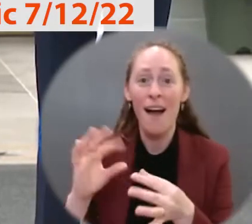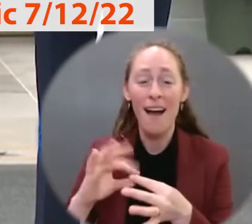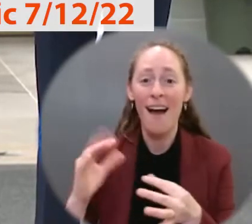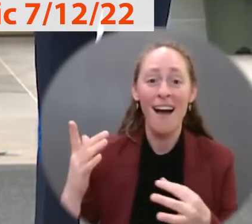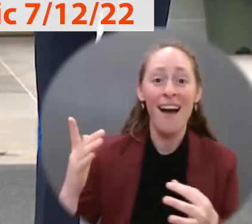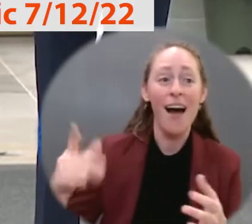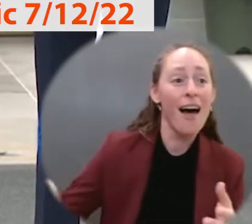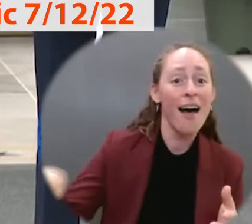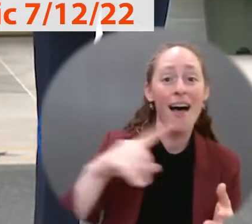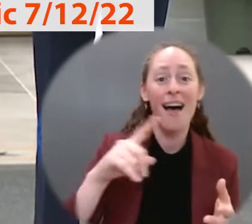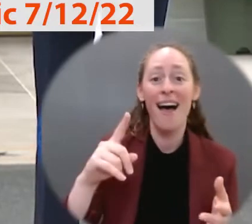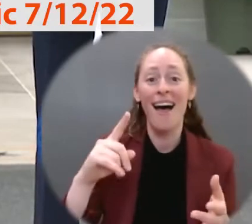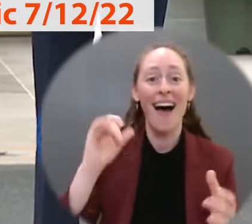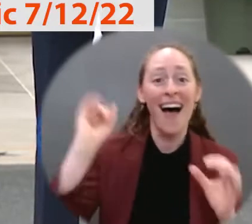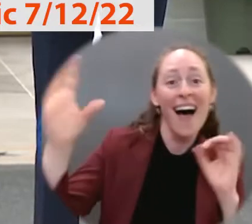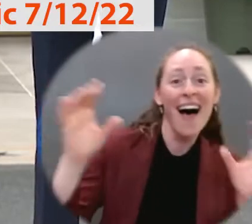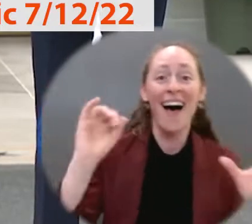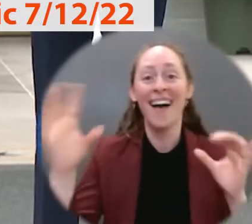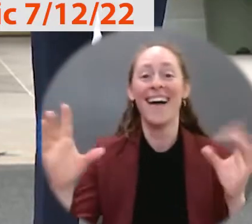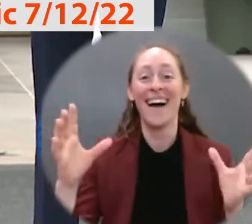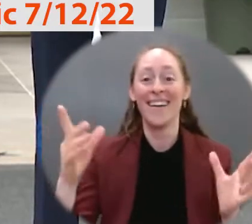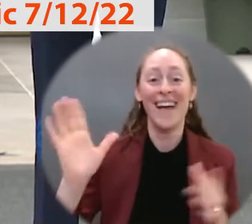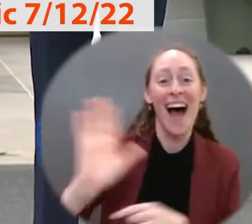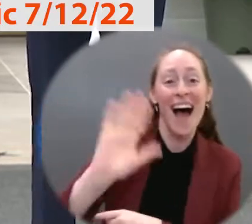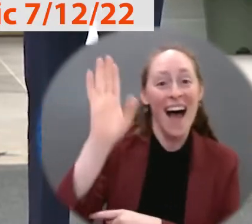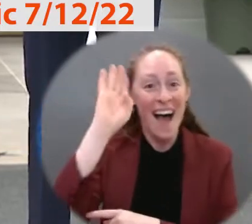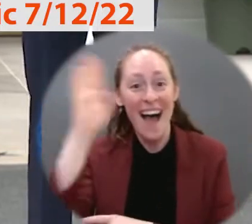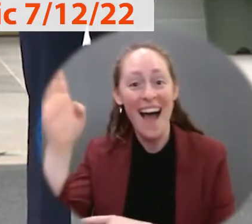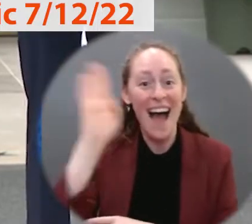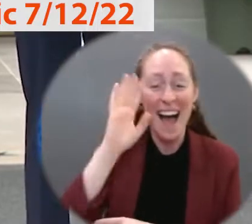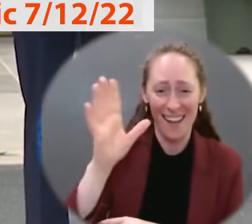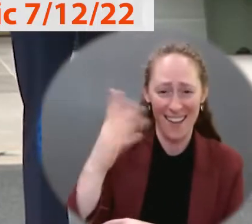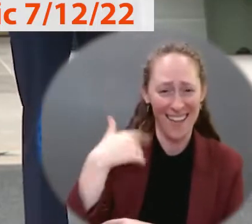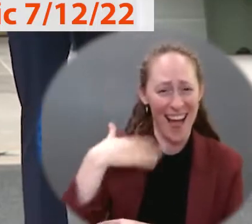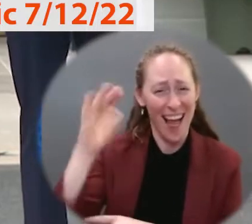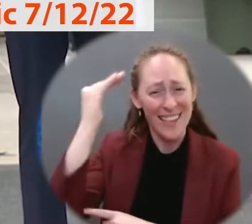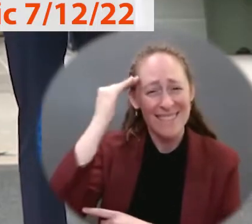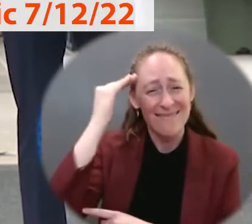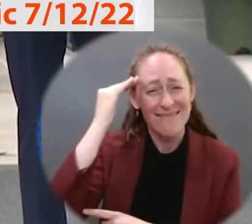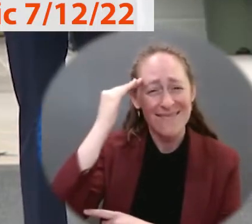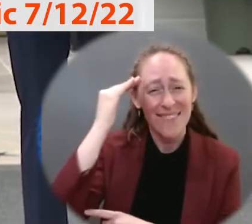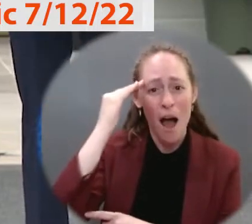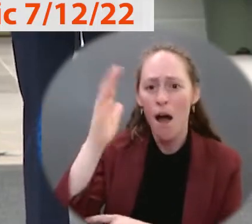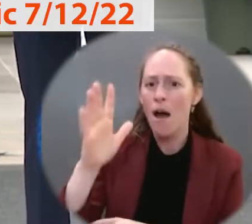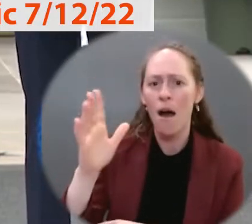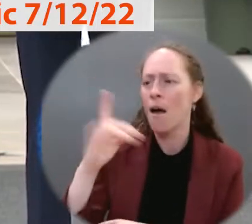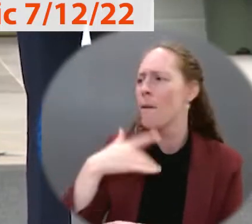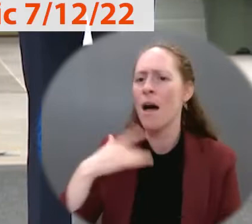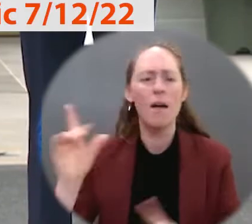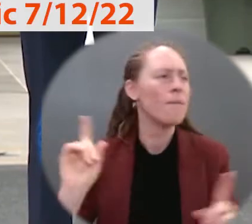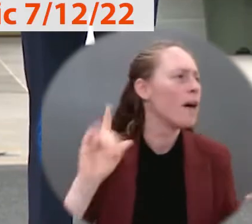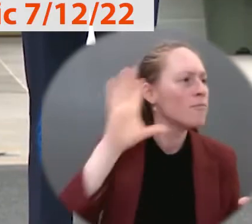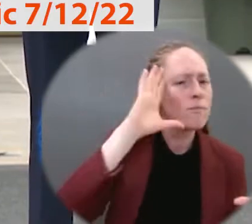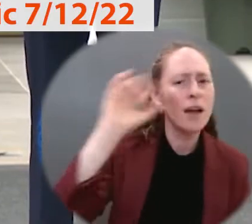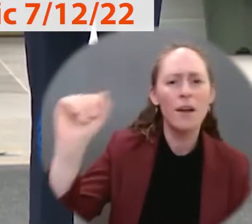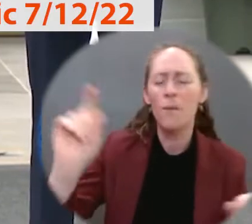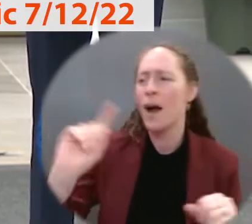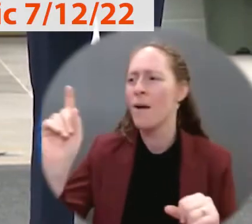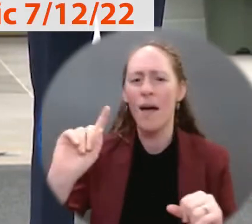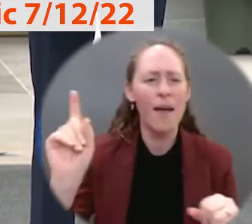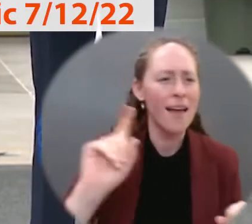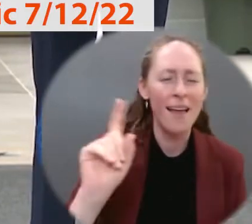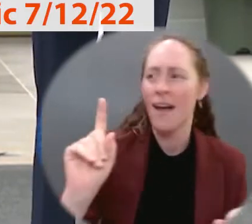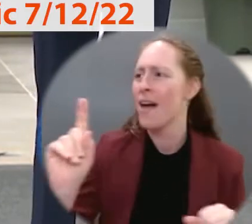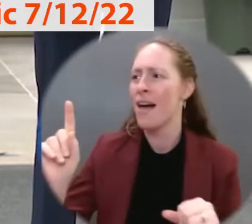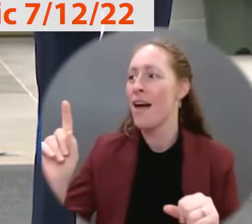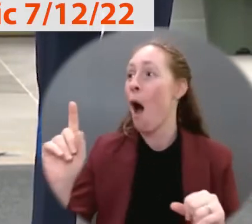long while. You think I'm joking? I'm not. Turn around and where's the president? Folks, look, you know,